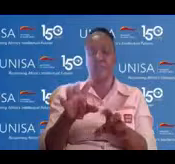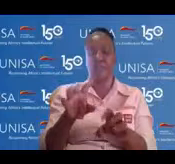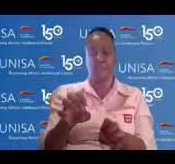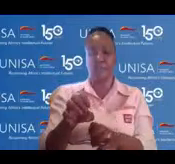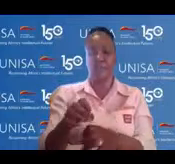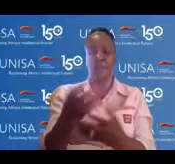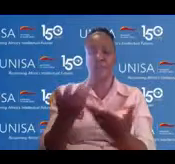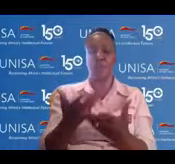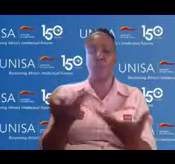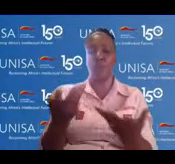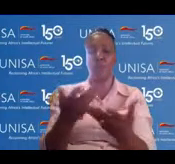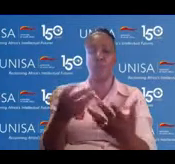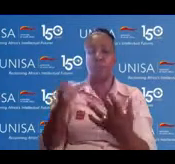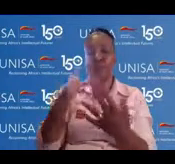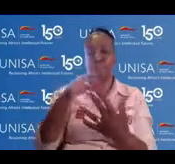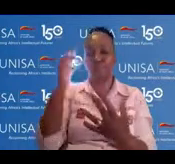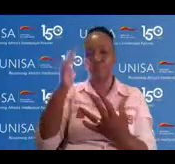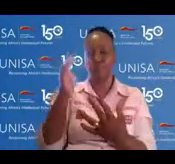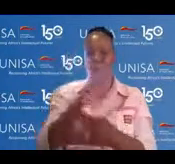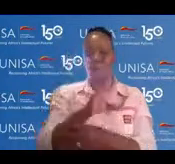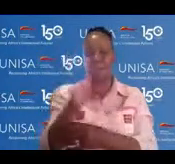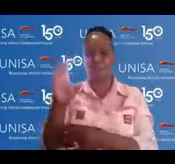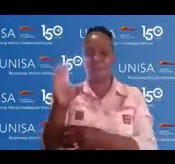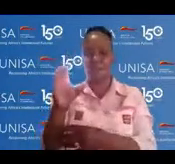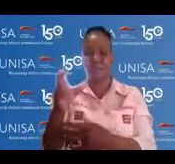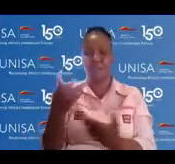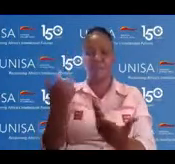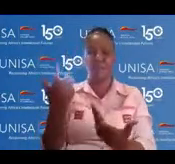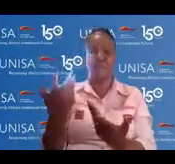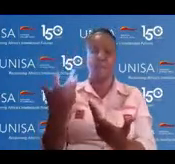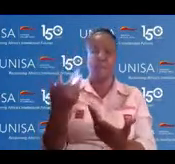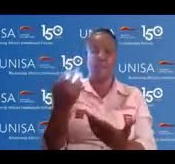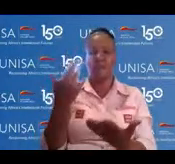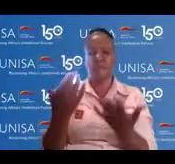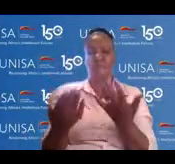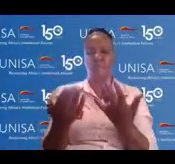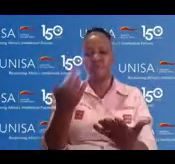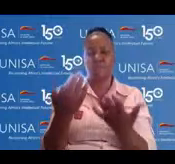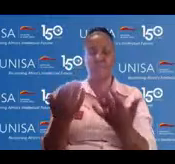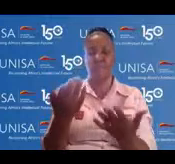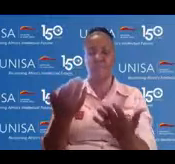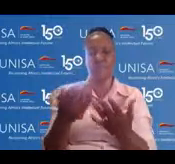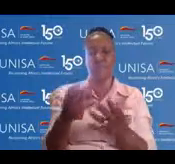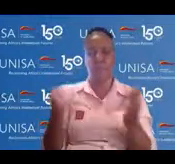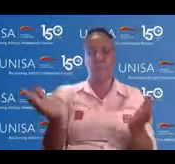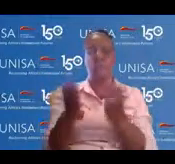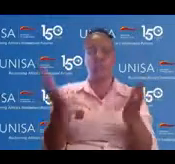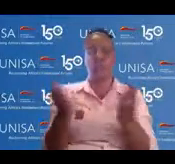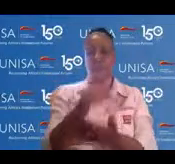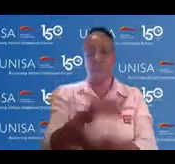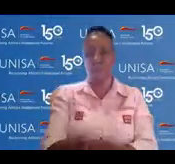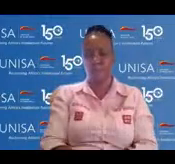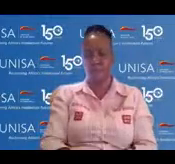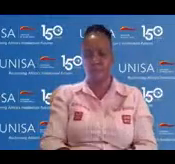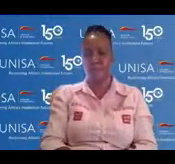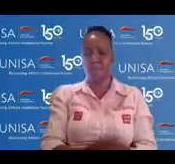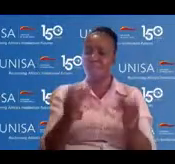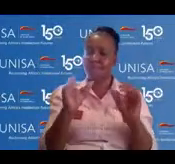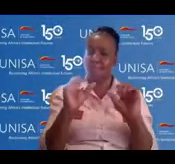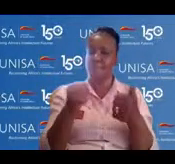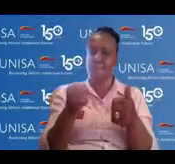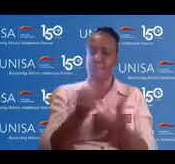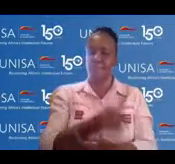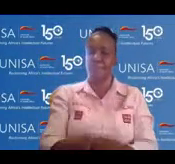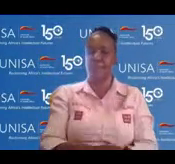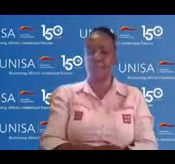option C being probably the most courageous. Okay, moving